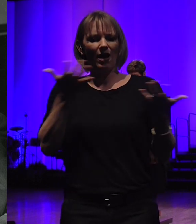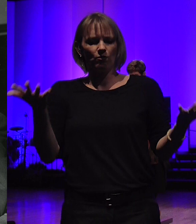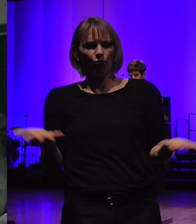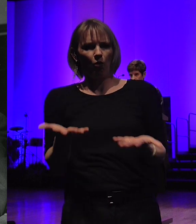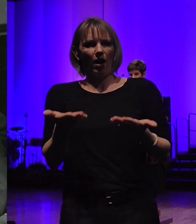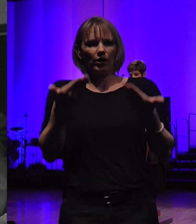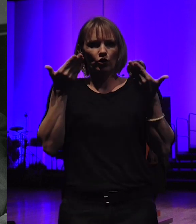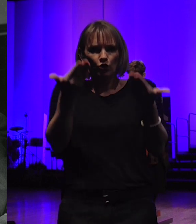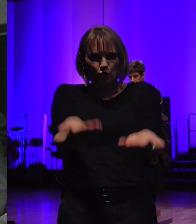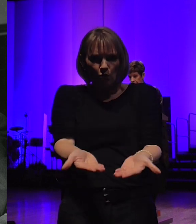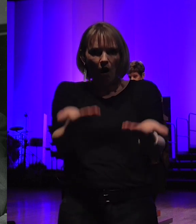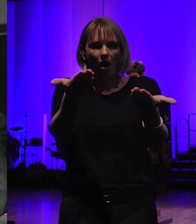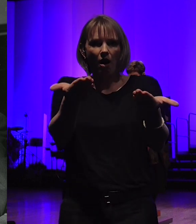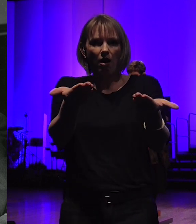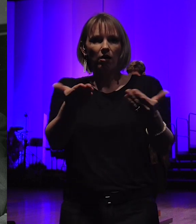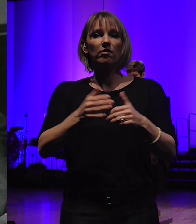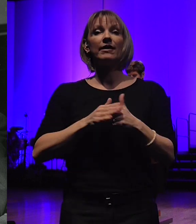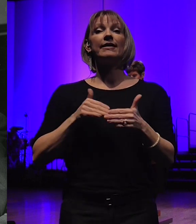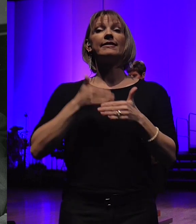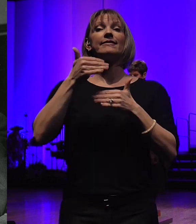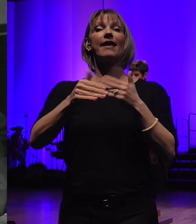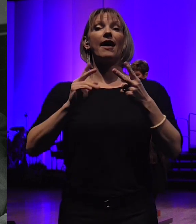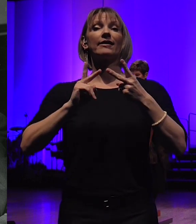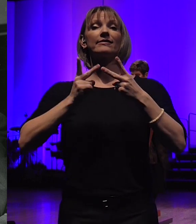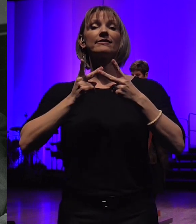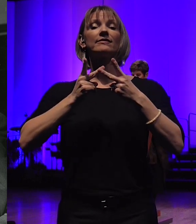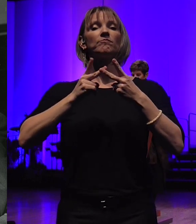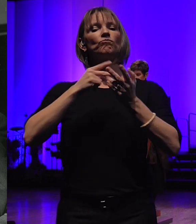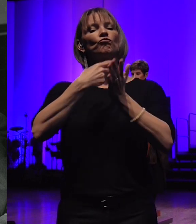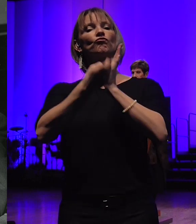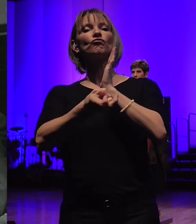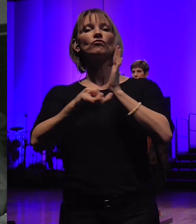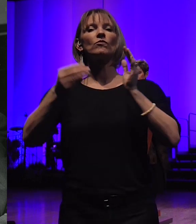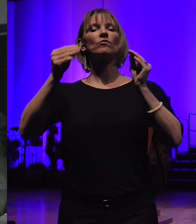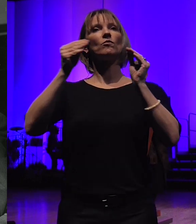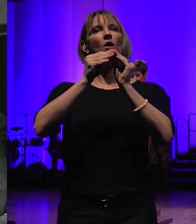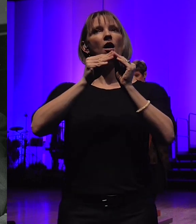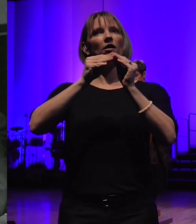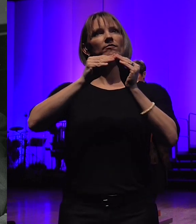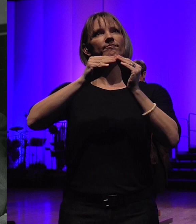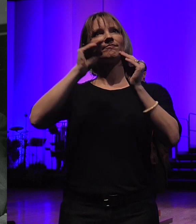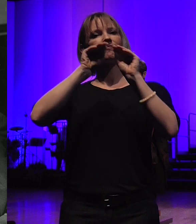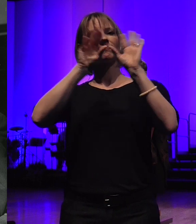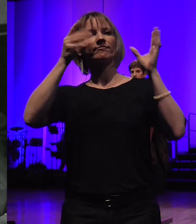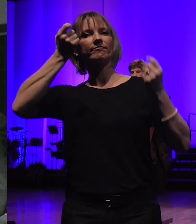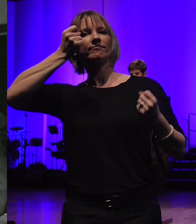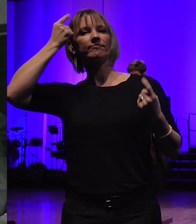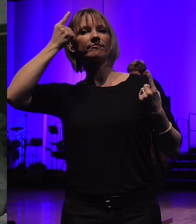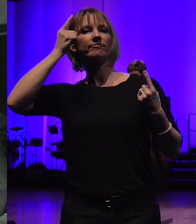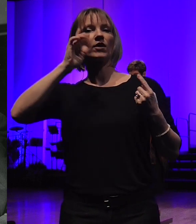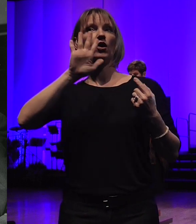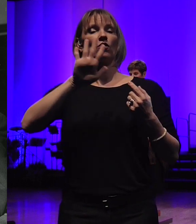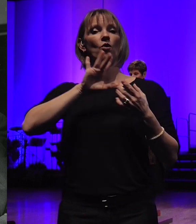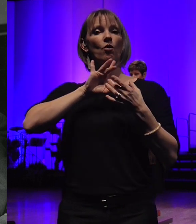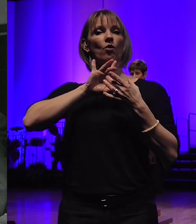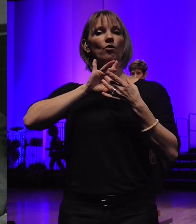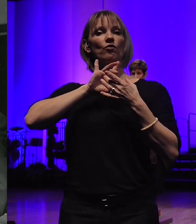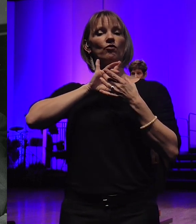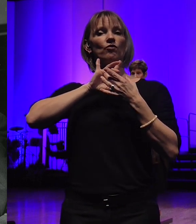are. Your next step is to enter into a more definite understanding of your